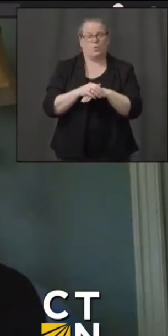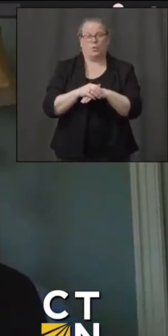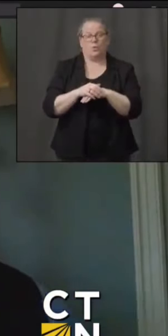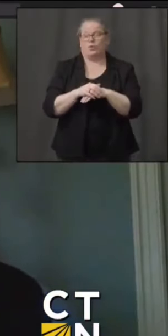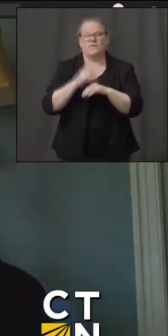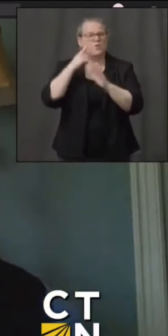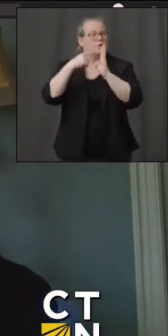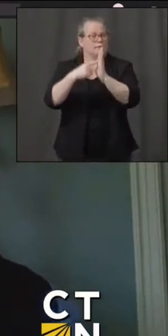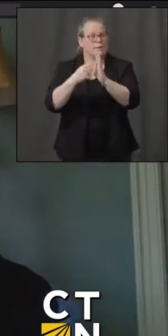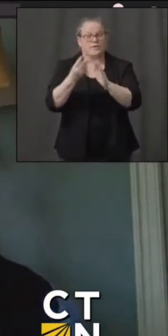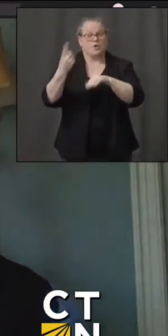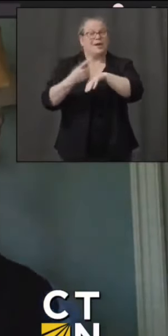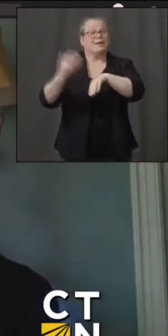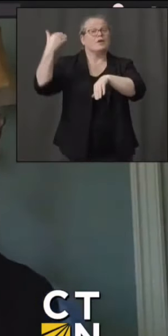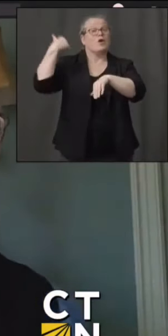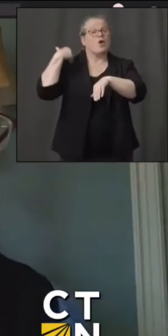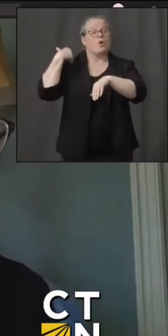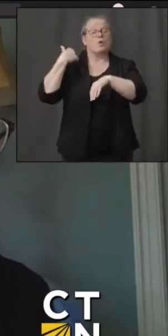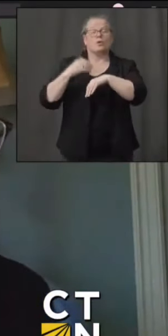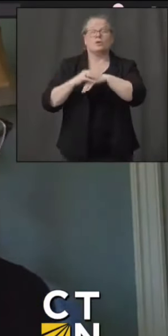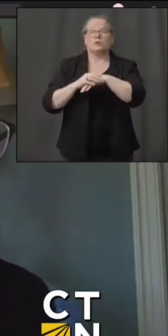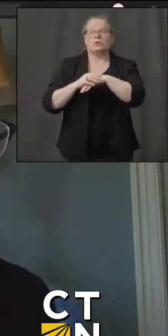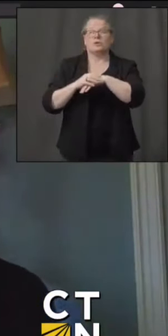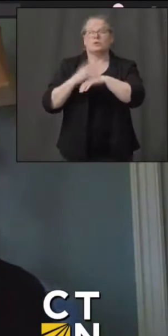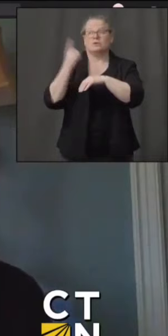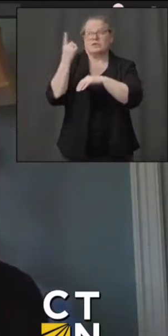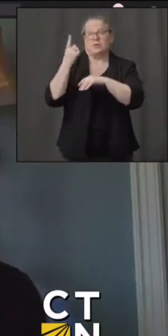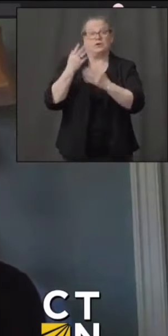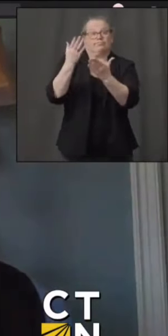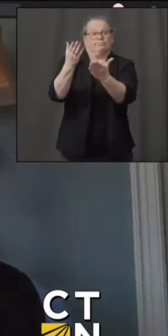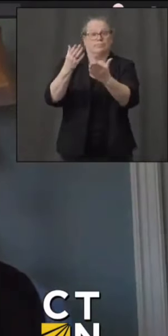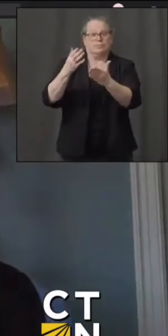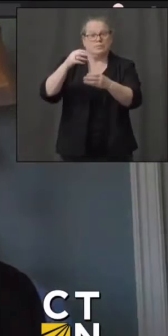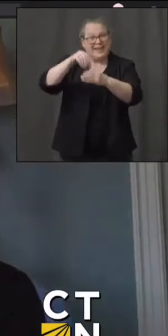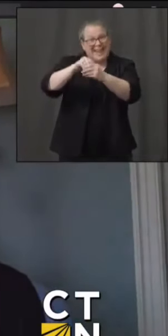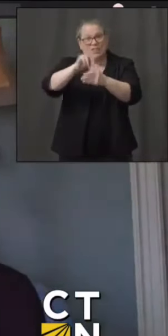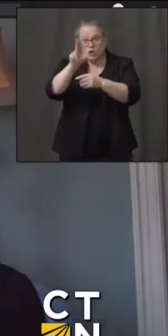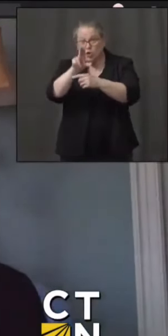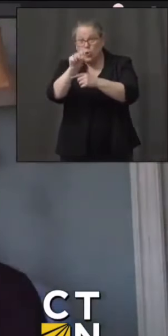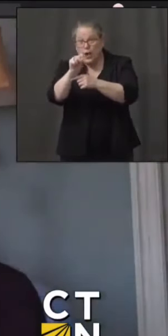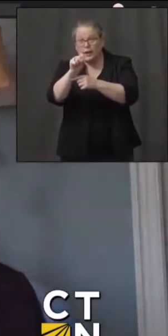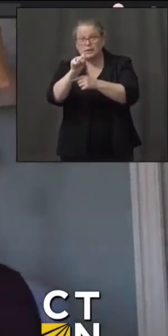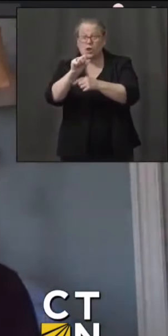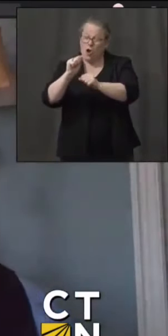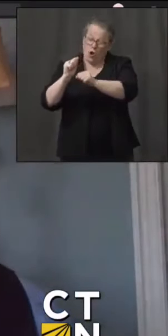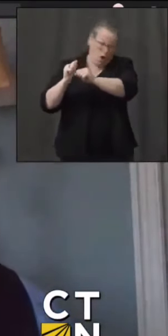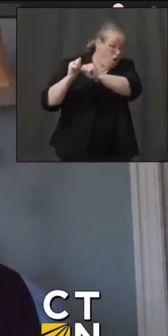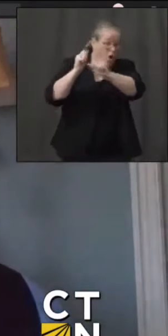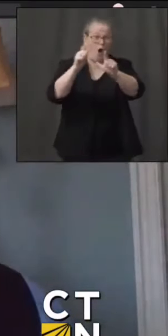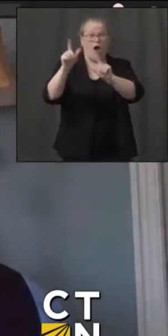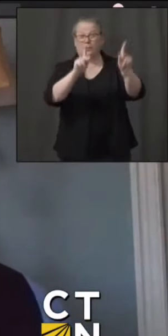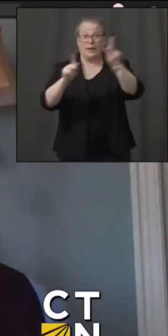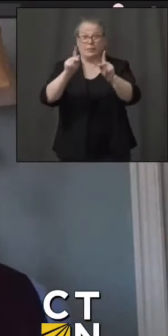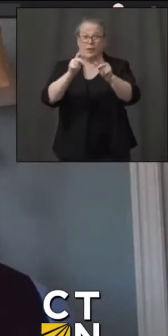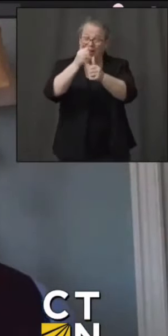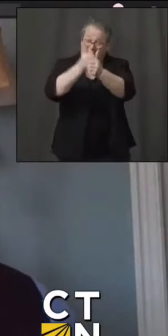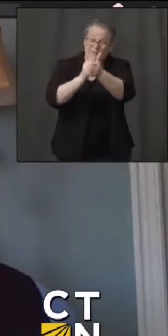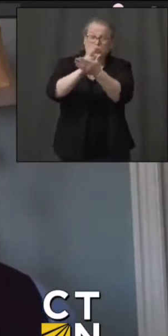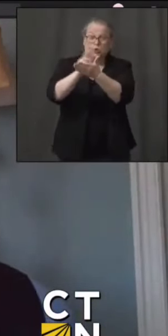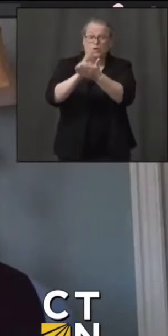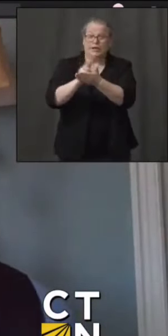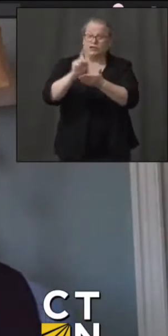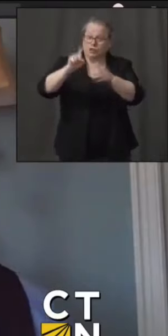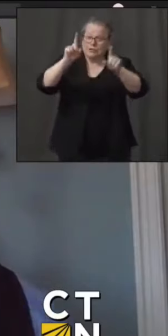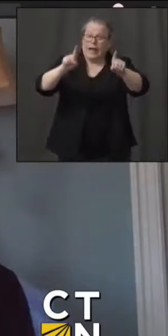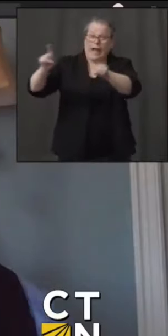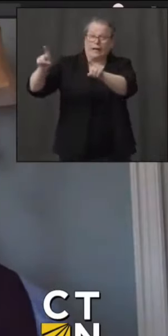was everyone in the United States should be tested every 2 weeks, which is an extraordinarily high number of tests